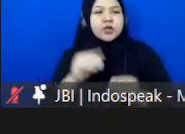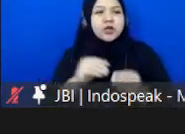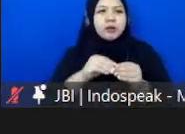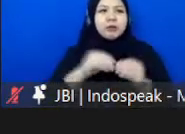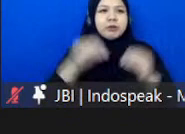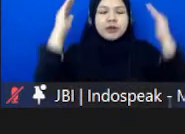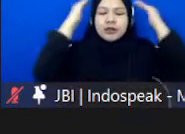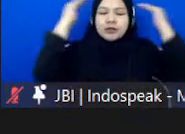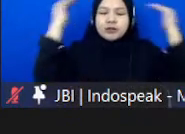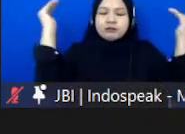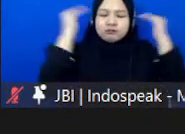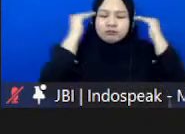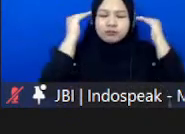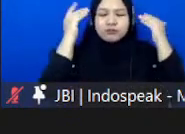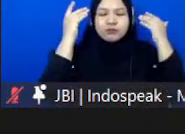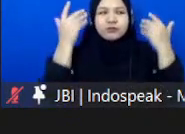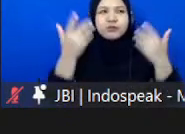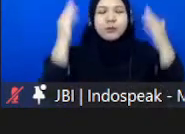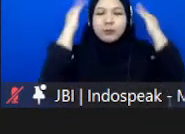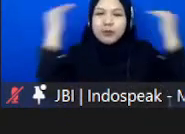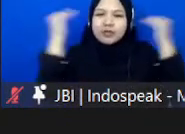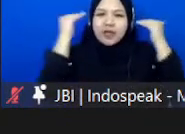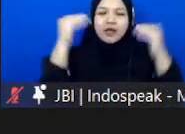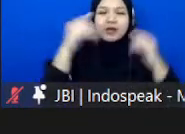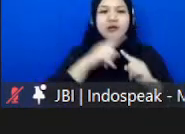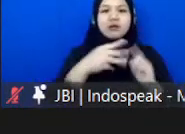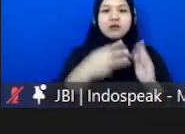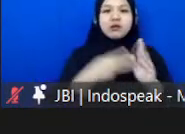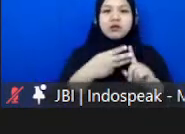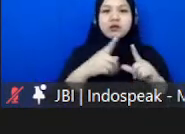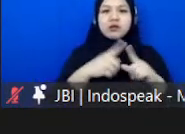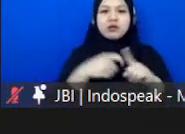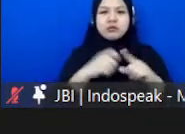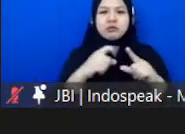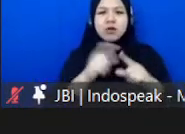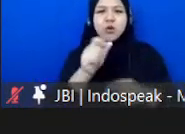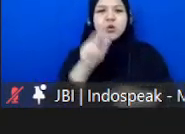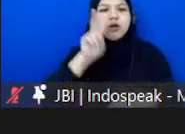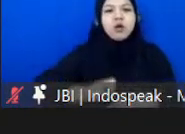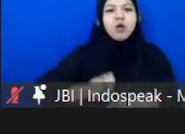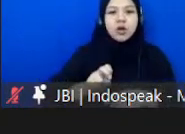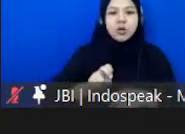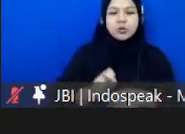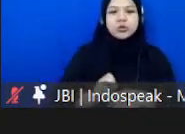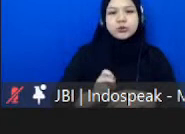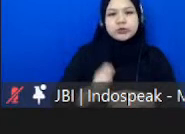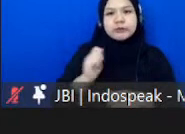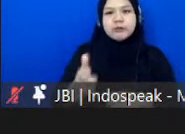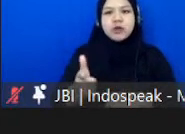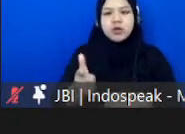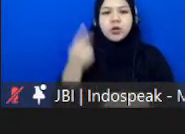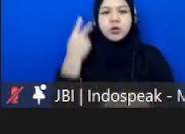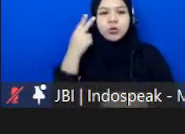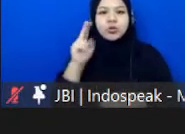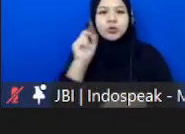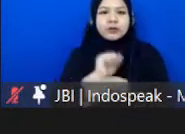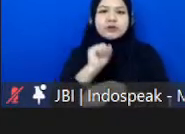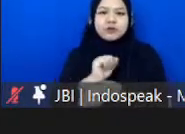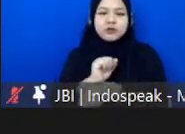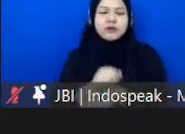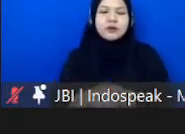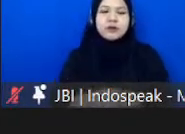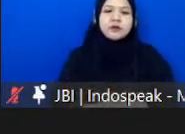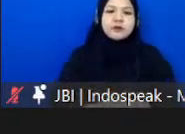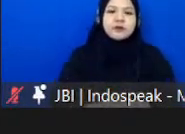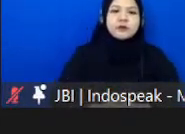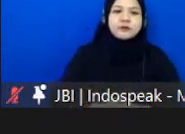tobacco control reforms. The final case study we look at we call health security.